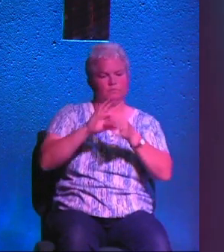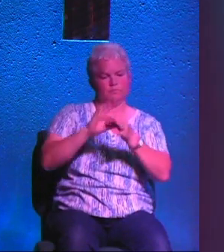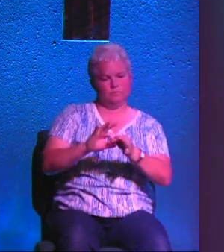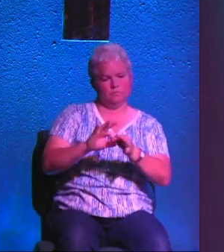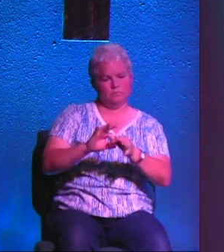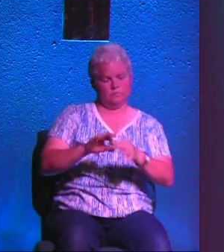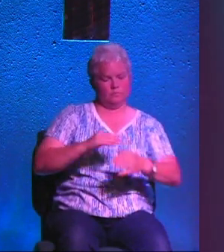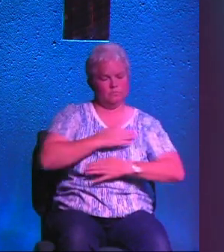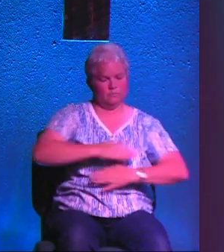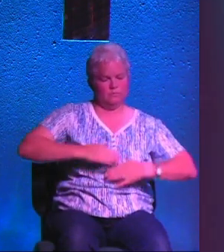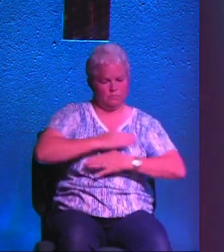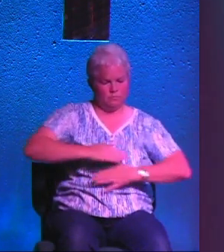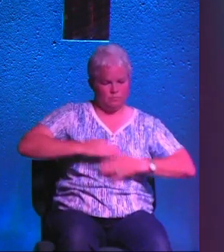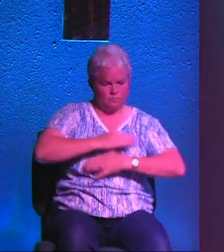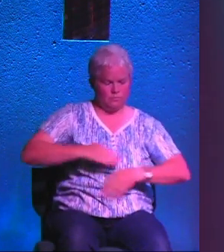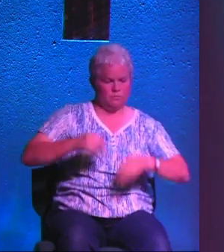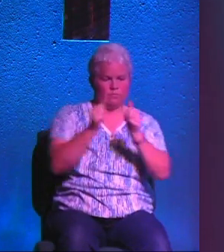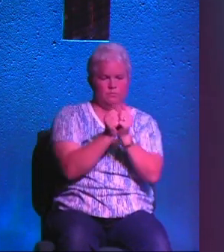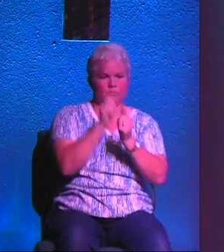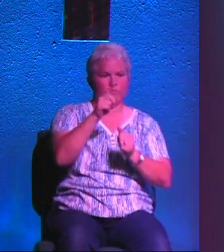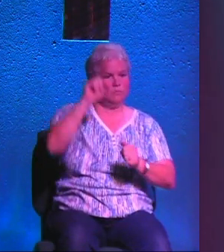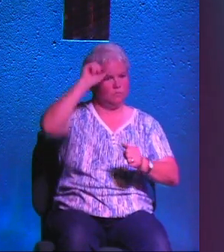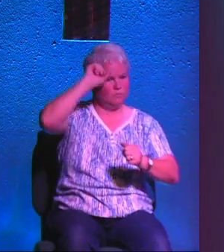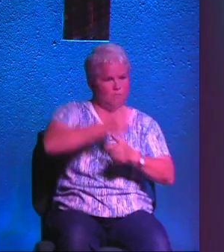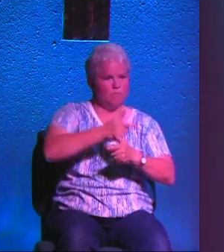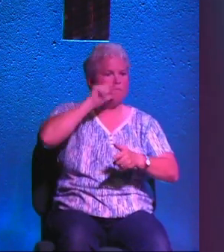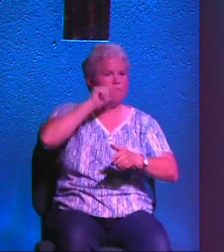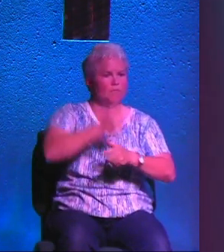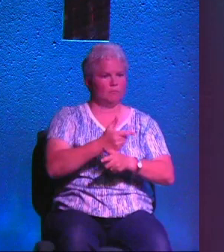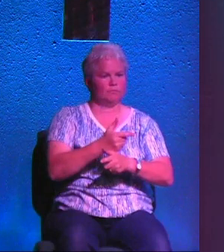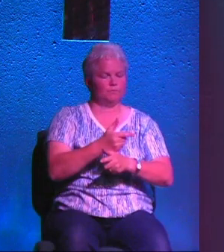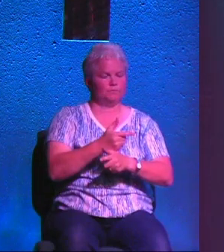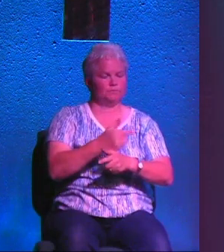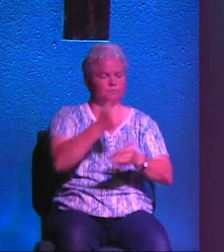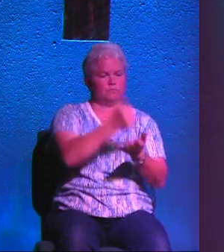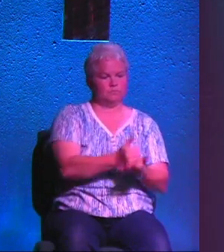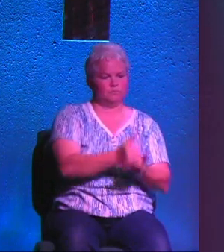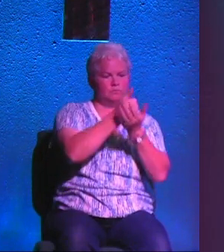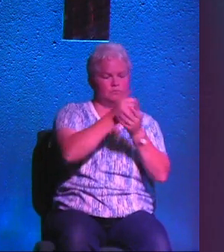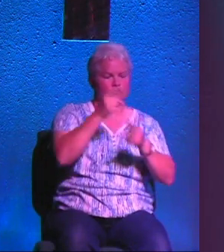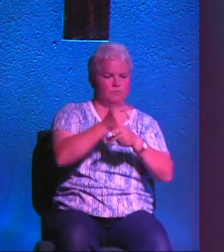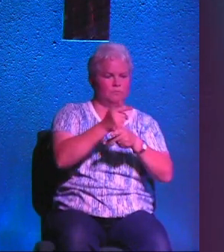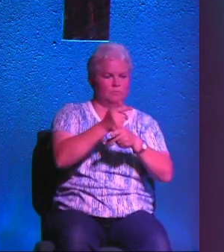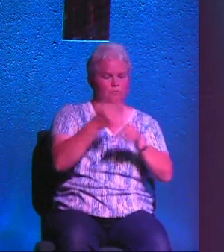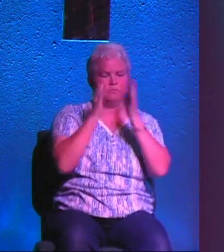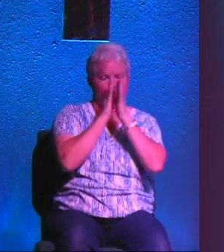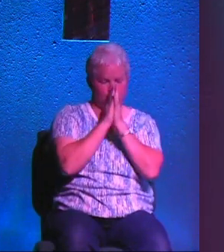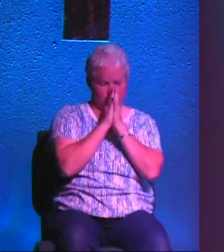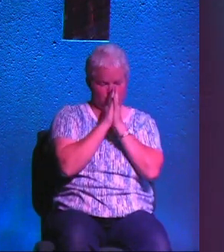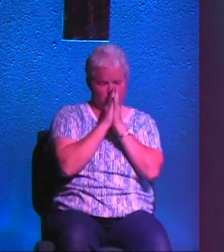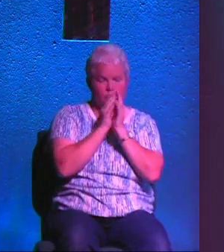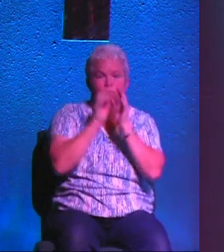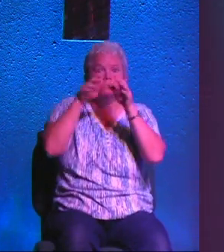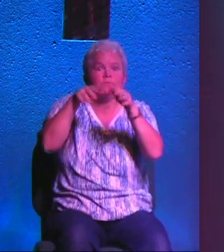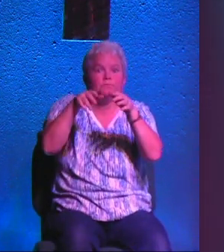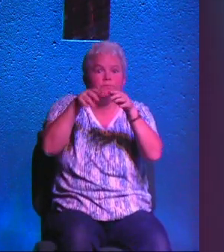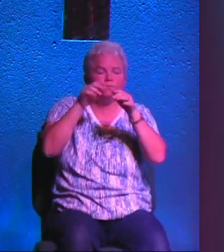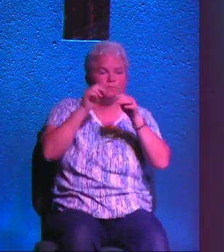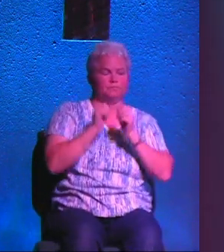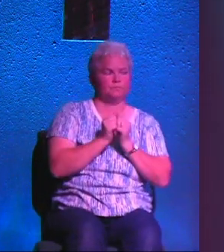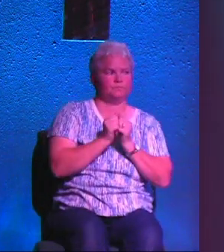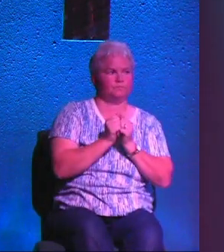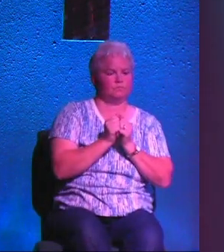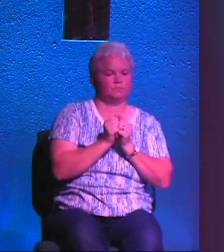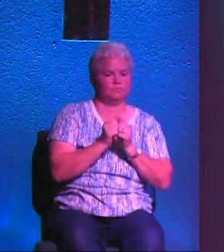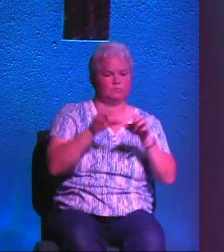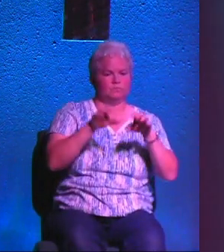enjoy being with you as well as being with our brothers and sisters. Lord God, help us to keep praying, to keep looking forward, to keep